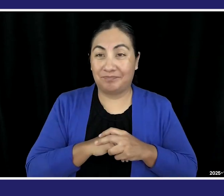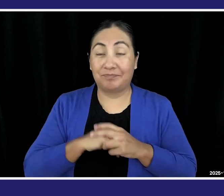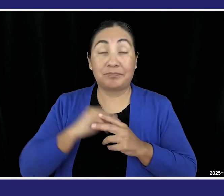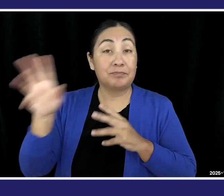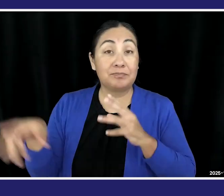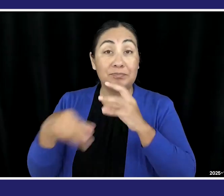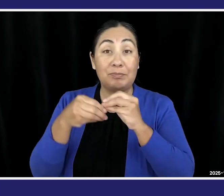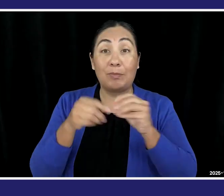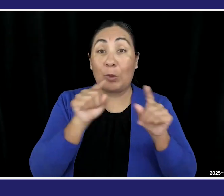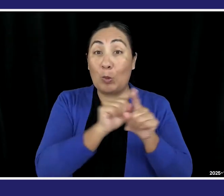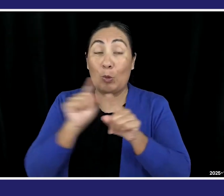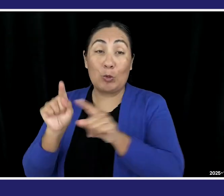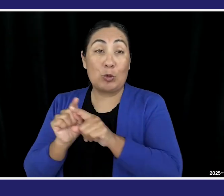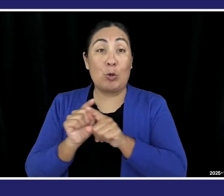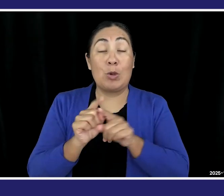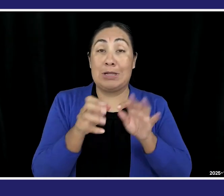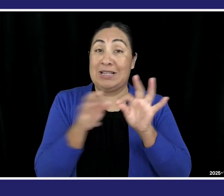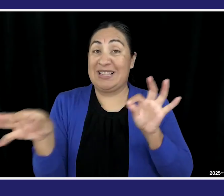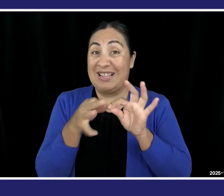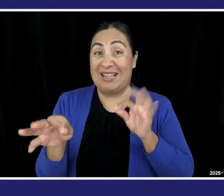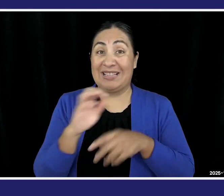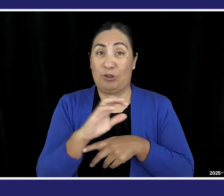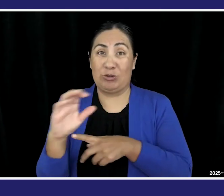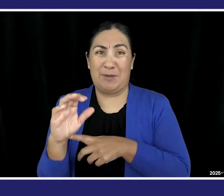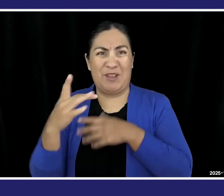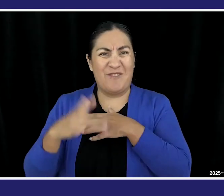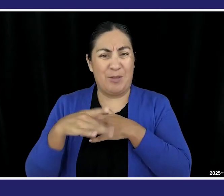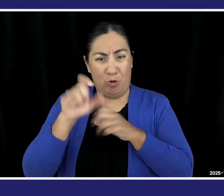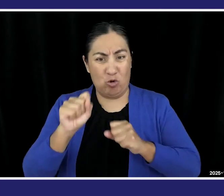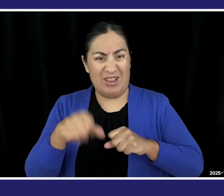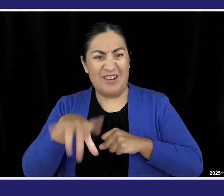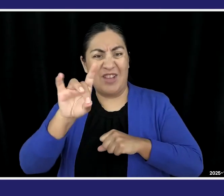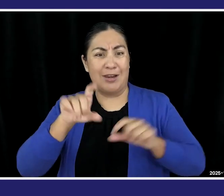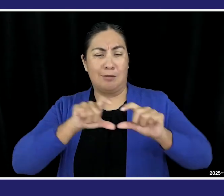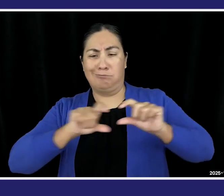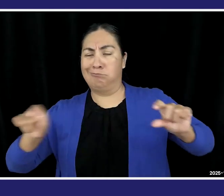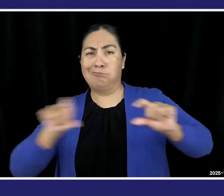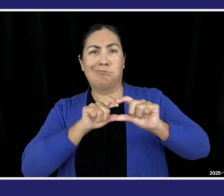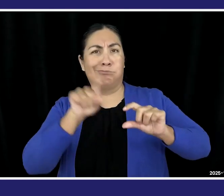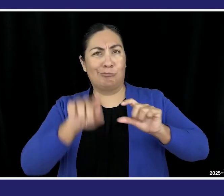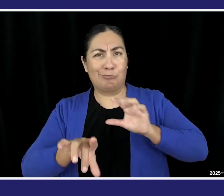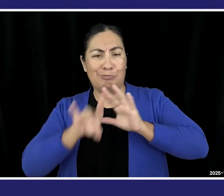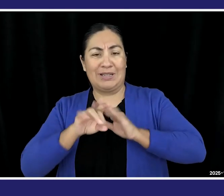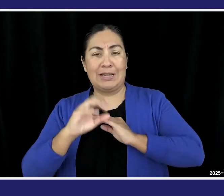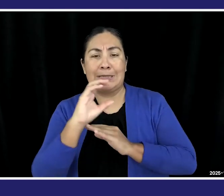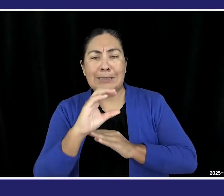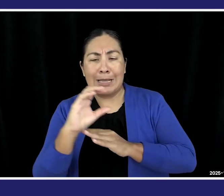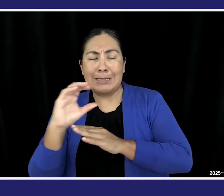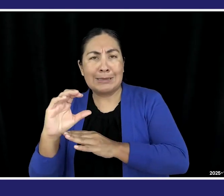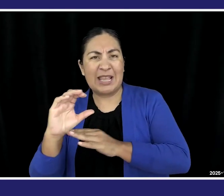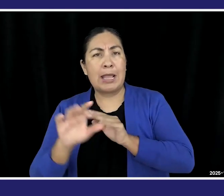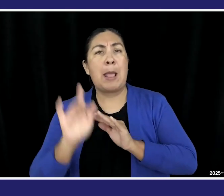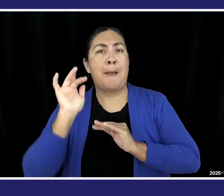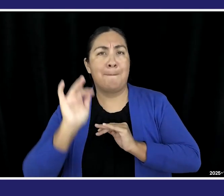to that, closed captioning is available. You can find that in your toolbar too. You're looking for the button with the two CCs in there.